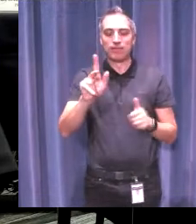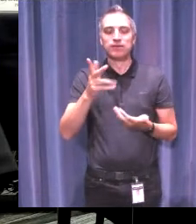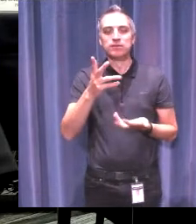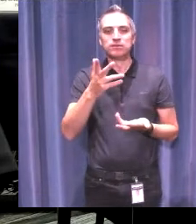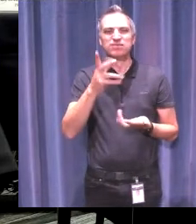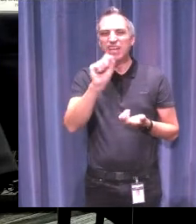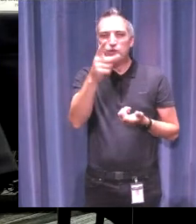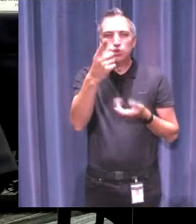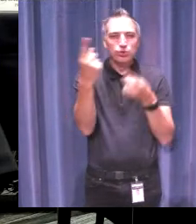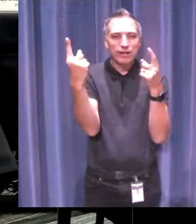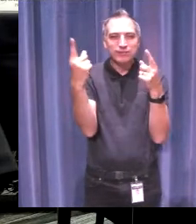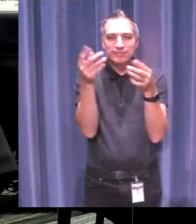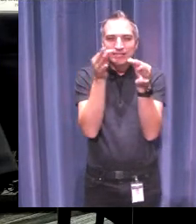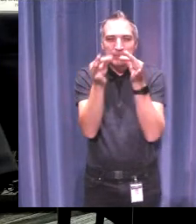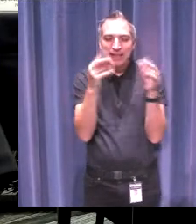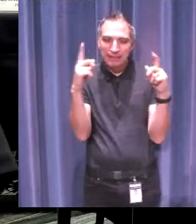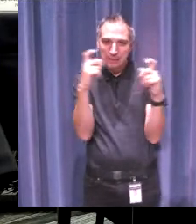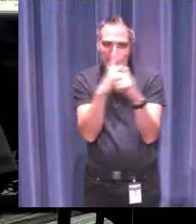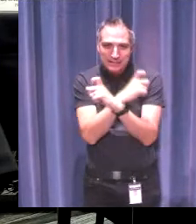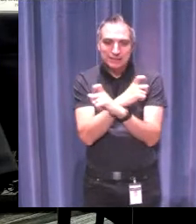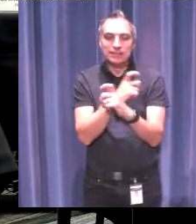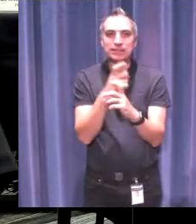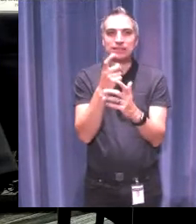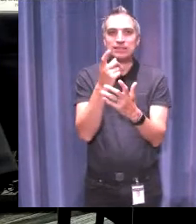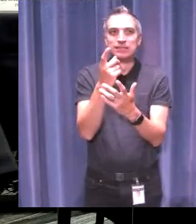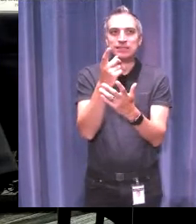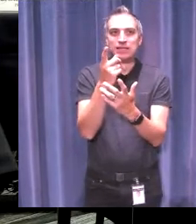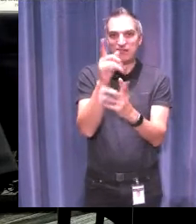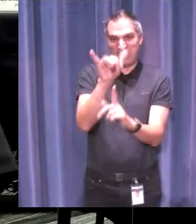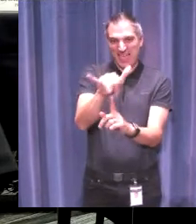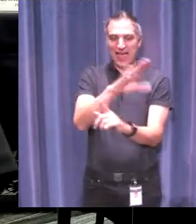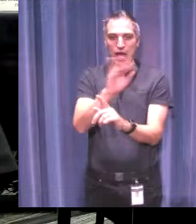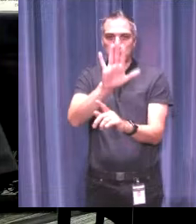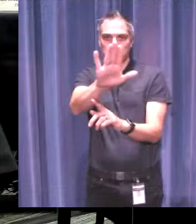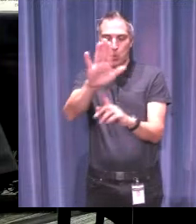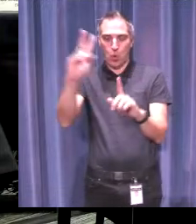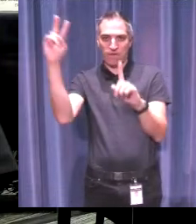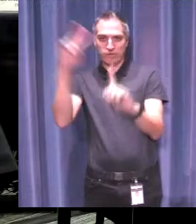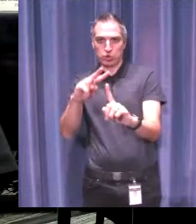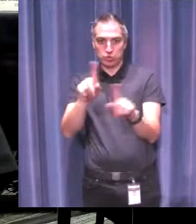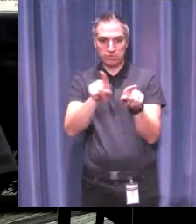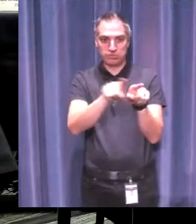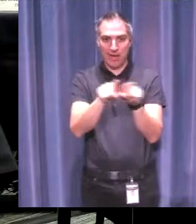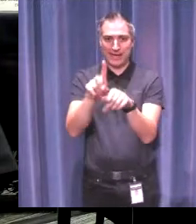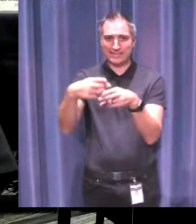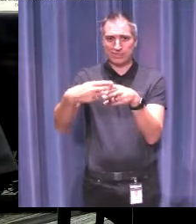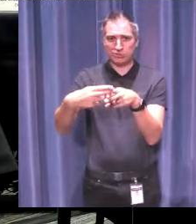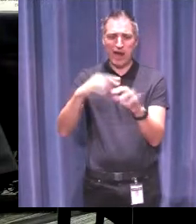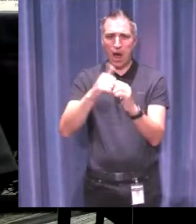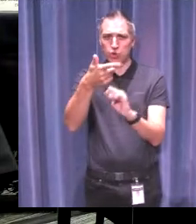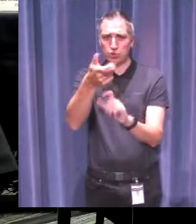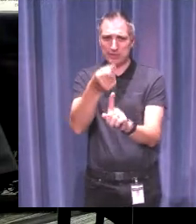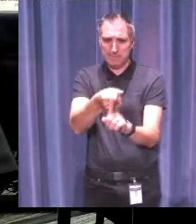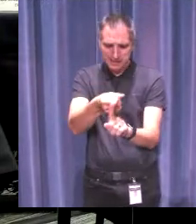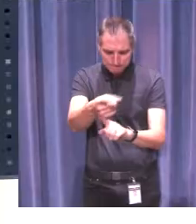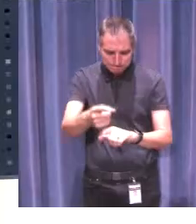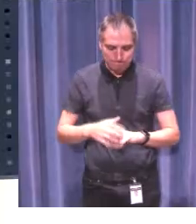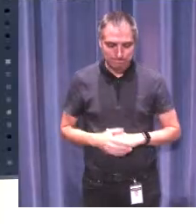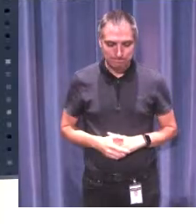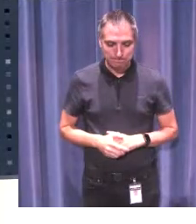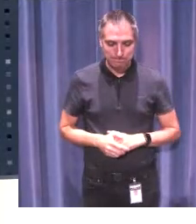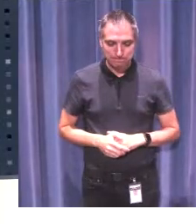of the complexity of that and understanding that, and from your worldview as interim, how would you impact that?